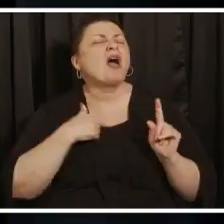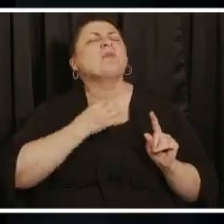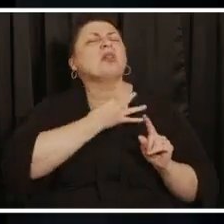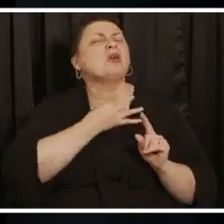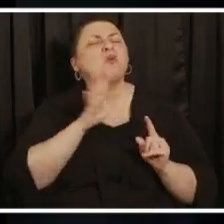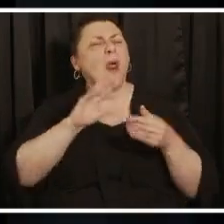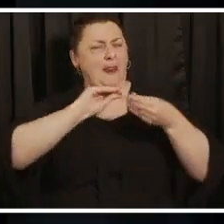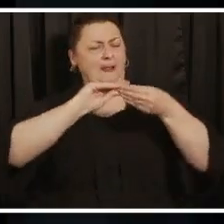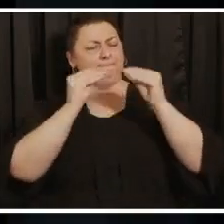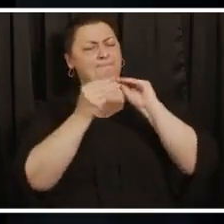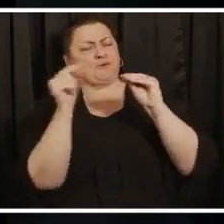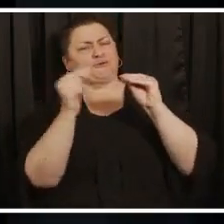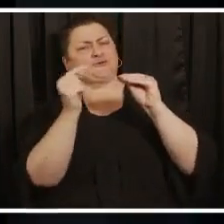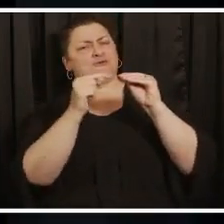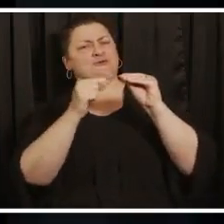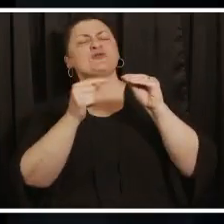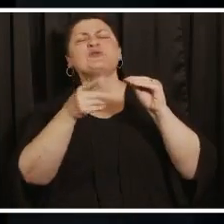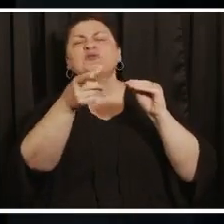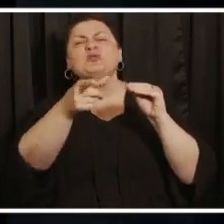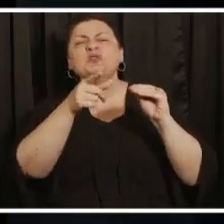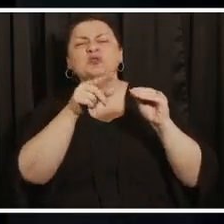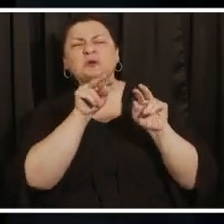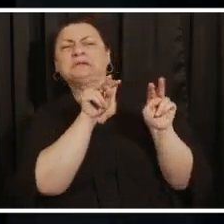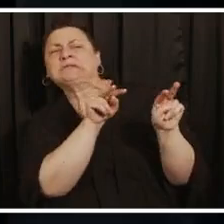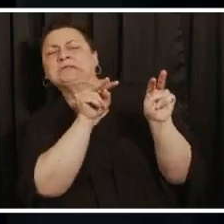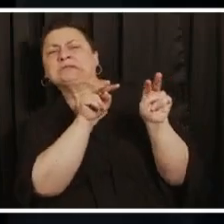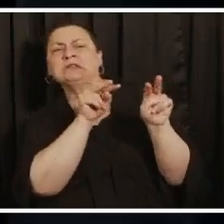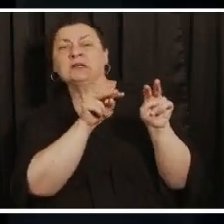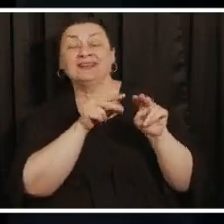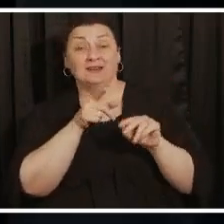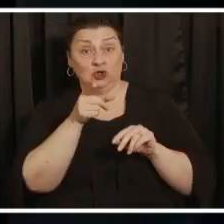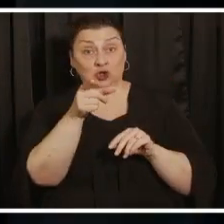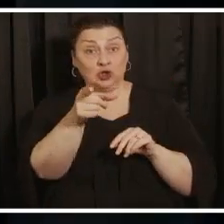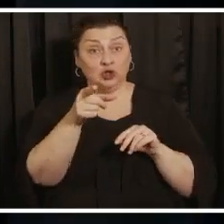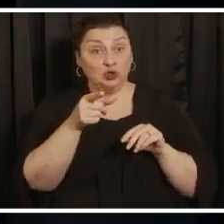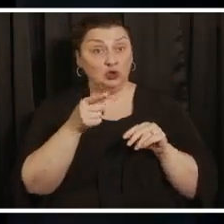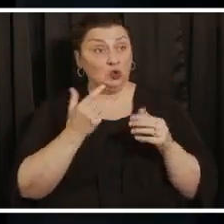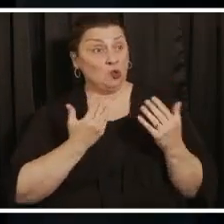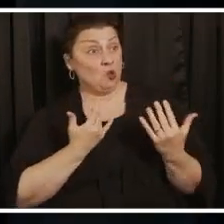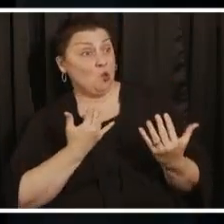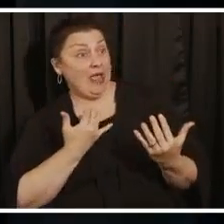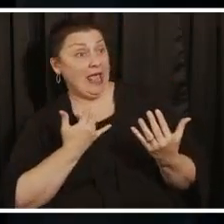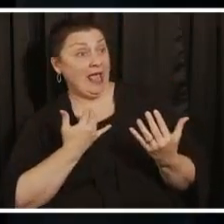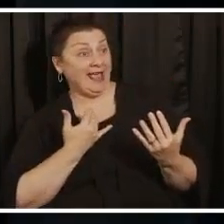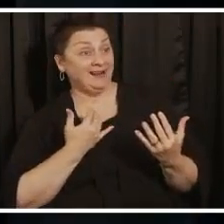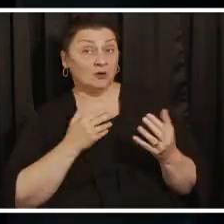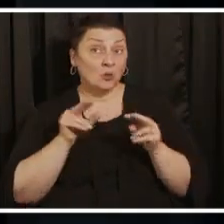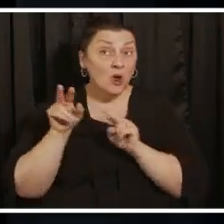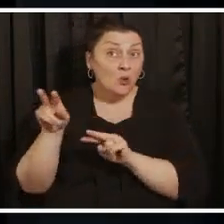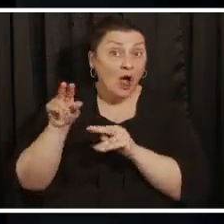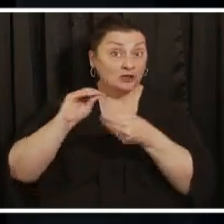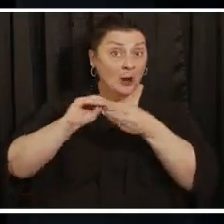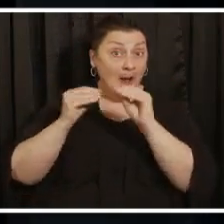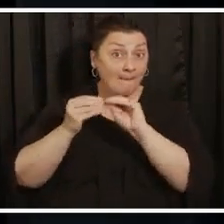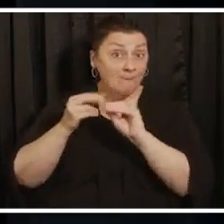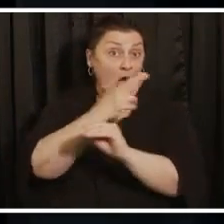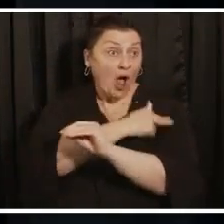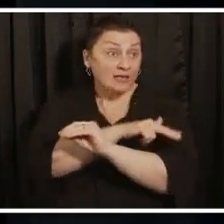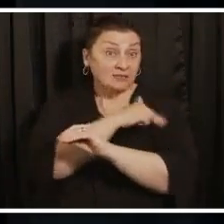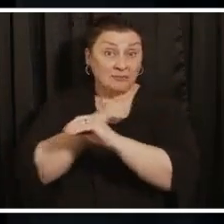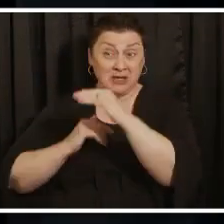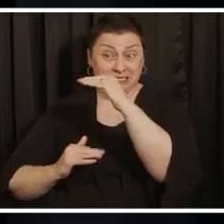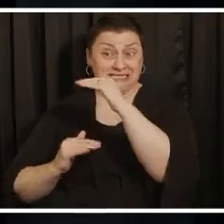you simply telling Colorado that until that hospital capacity and that metric is reached and